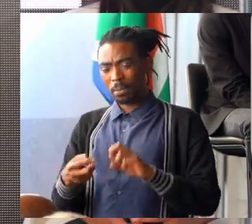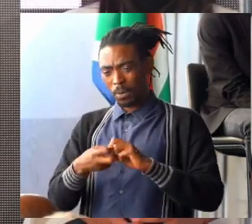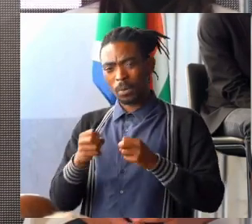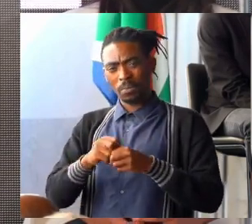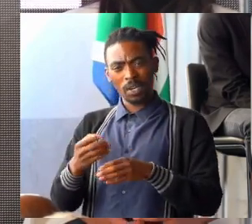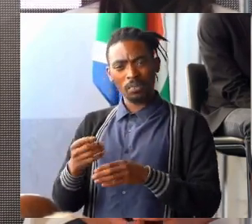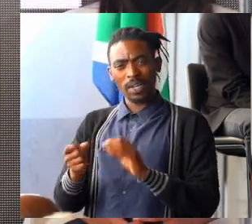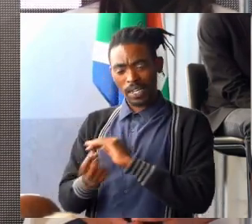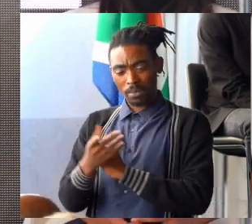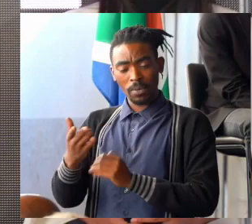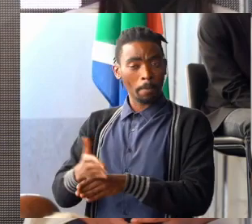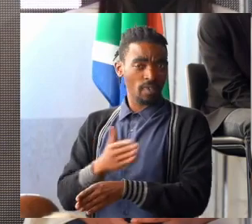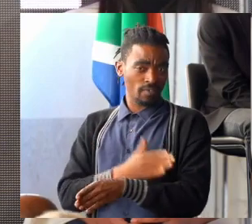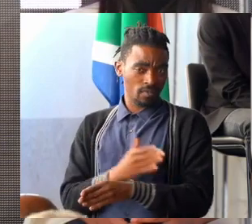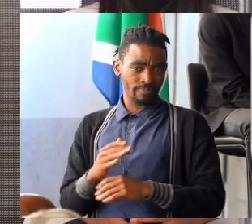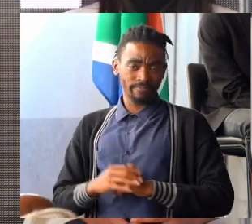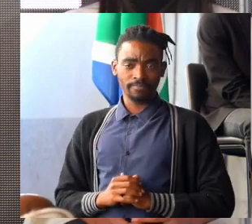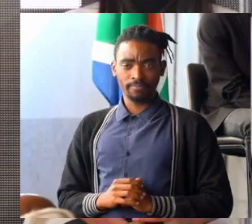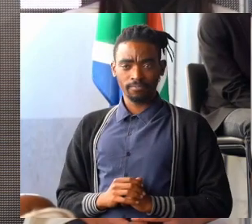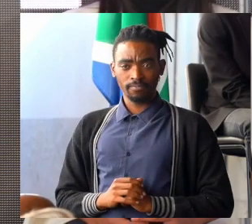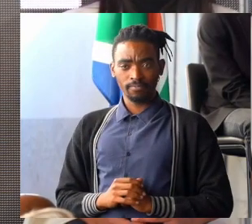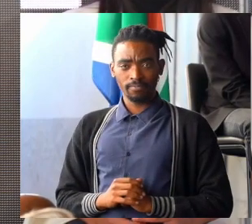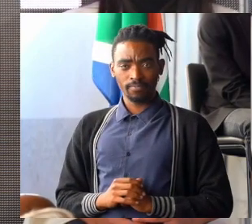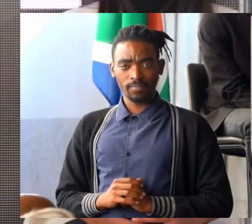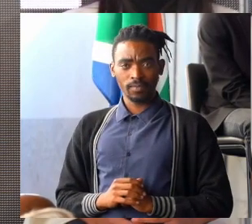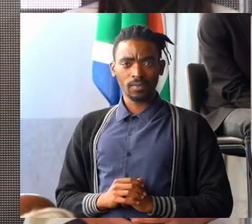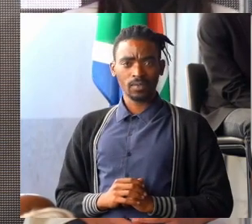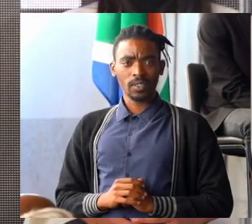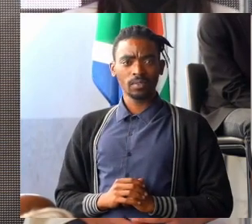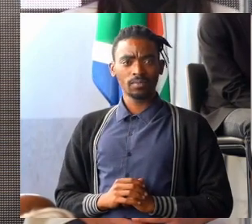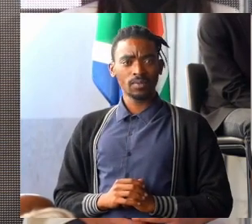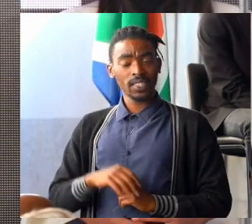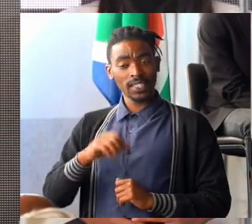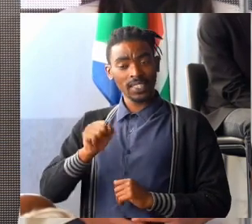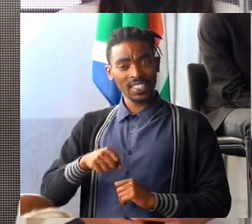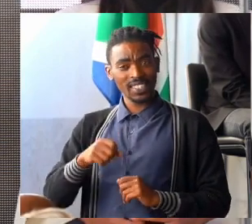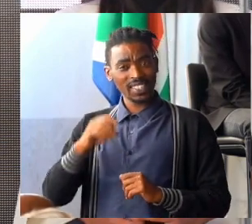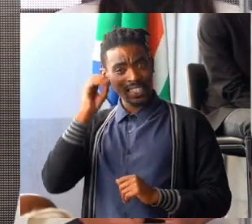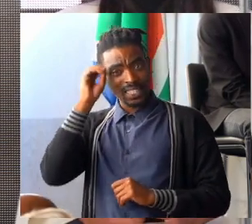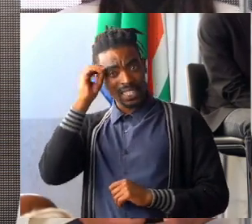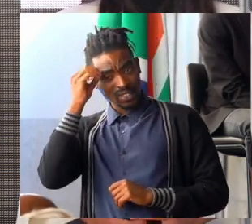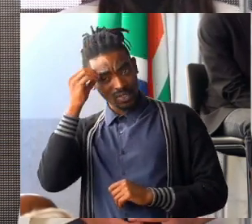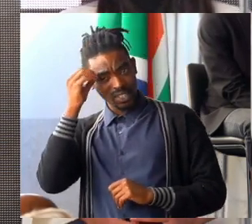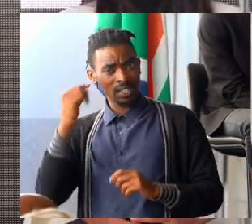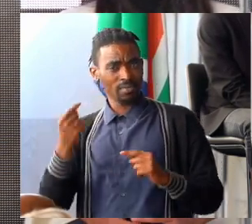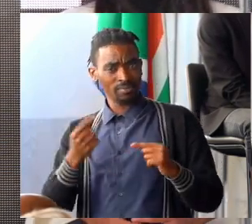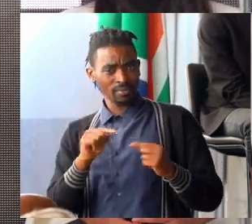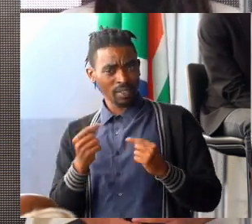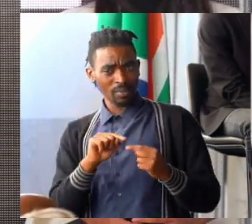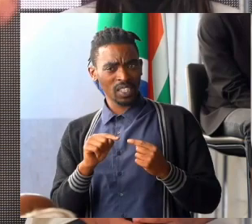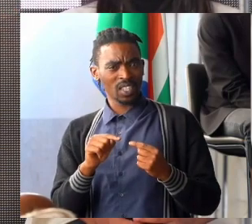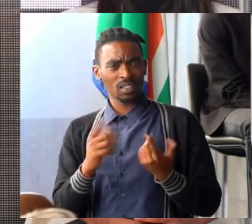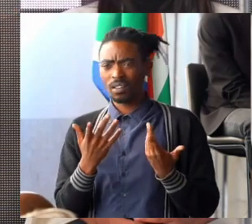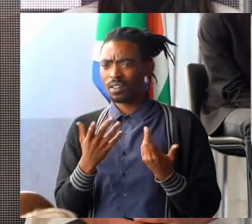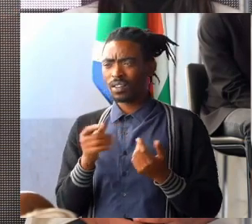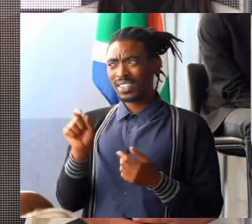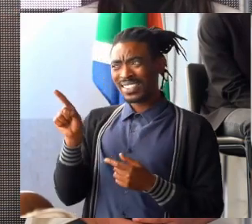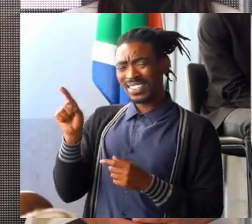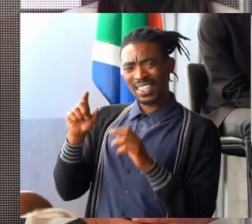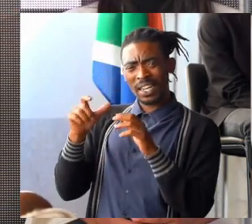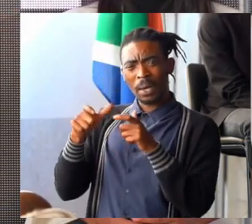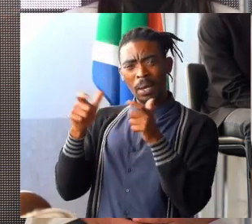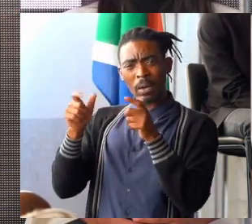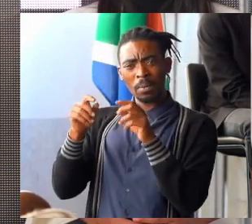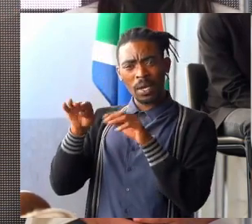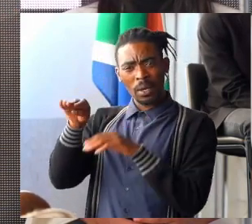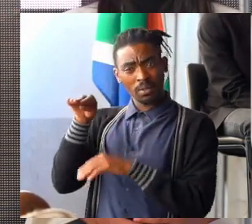to build it are falling apart. There are very interesting debates about the mandate of the Reserve Bank and so on. All of those